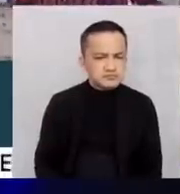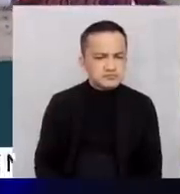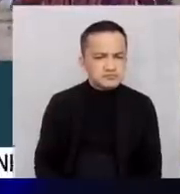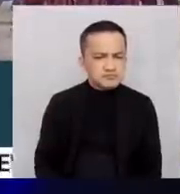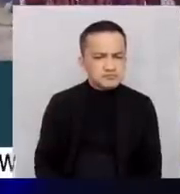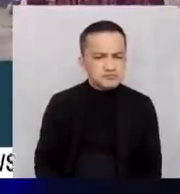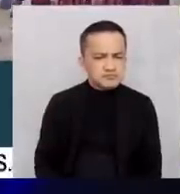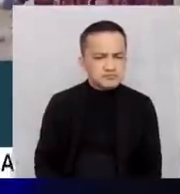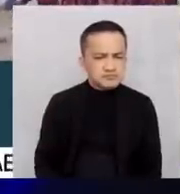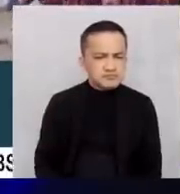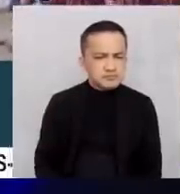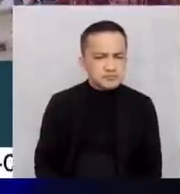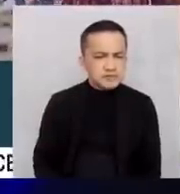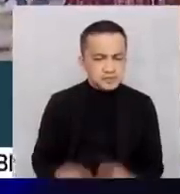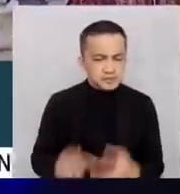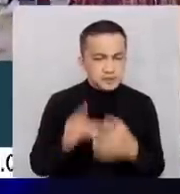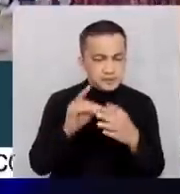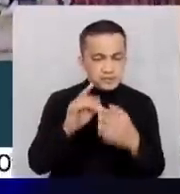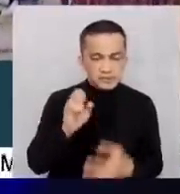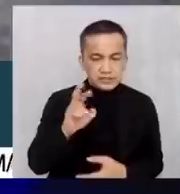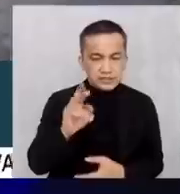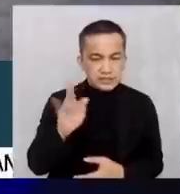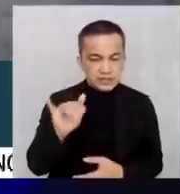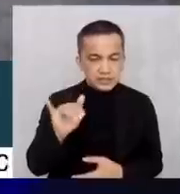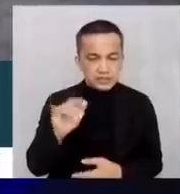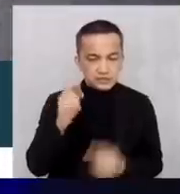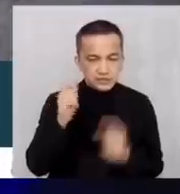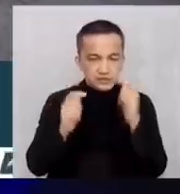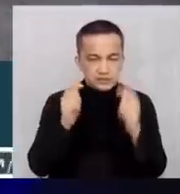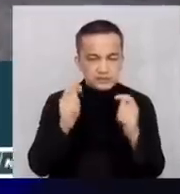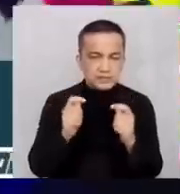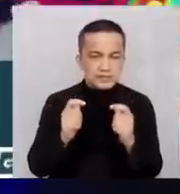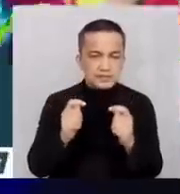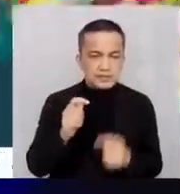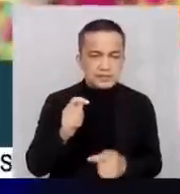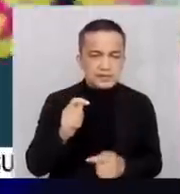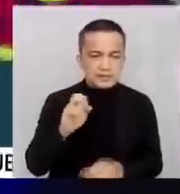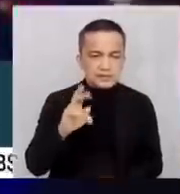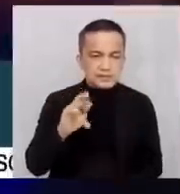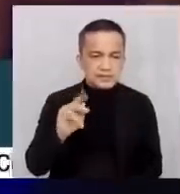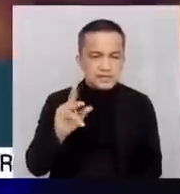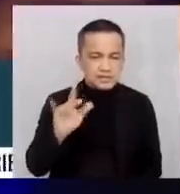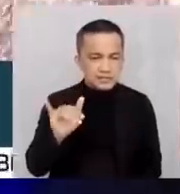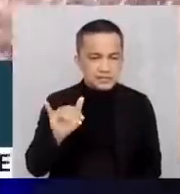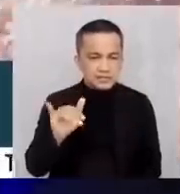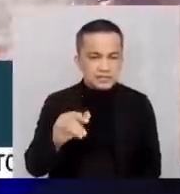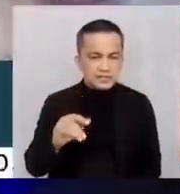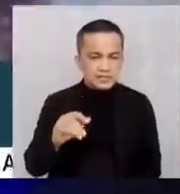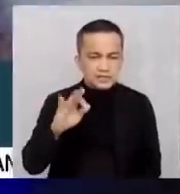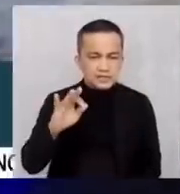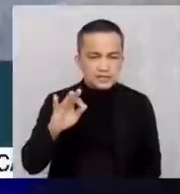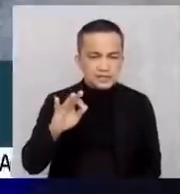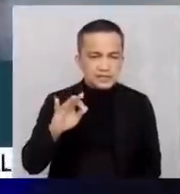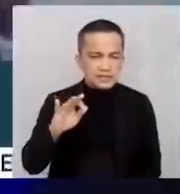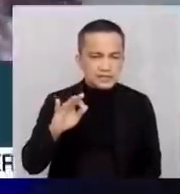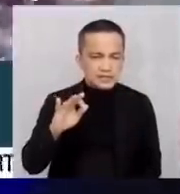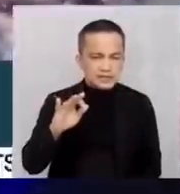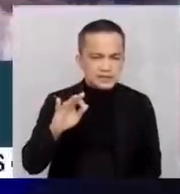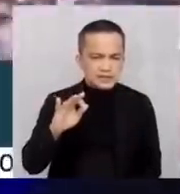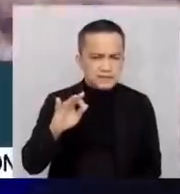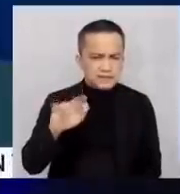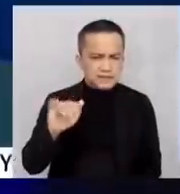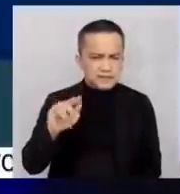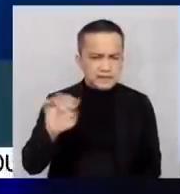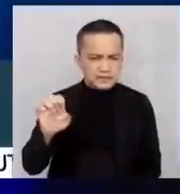the Secretary of Tourism, Secretary Frasco, kasi siya naman yung pumirma doon sa